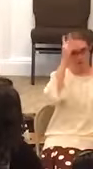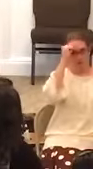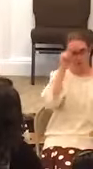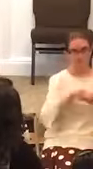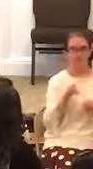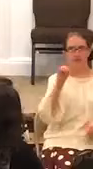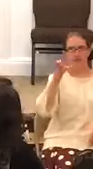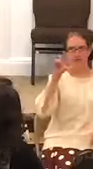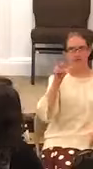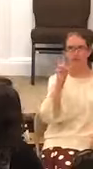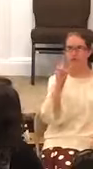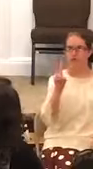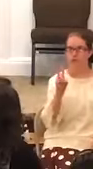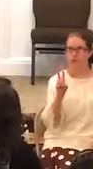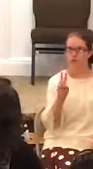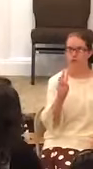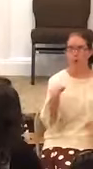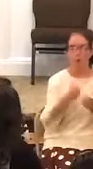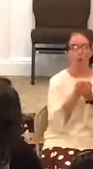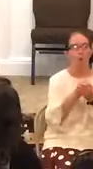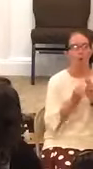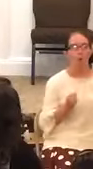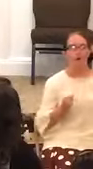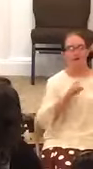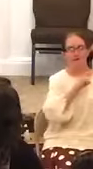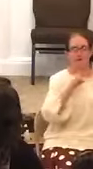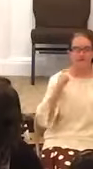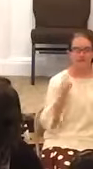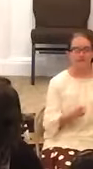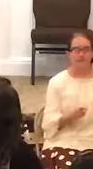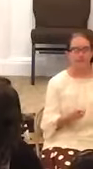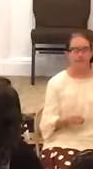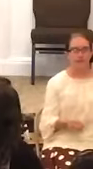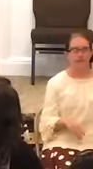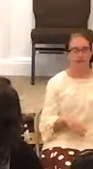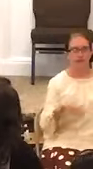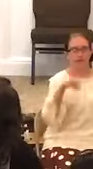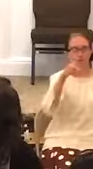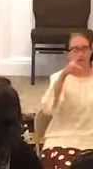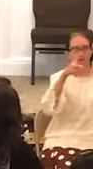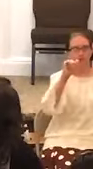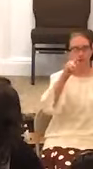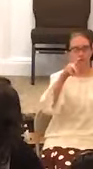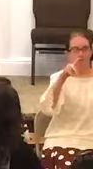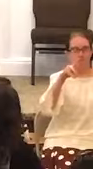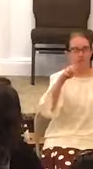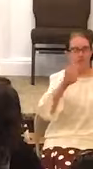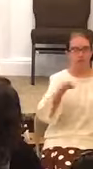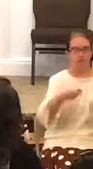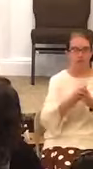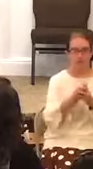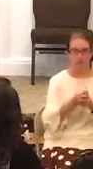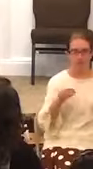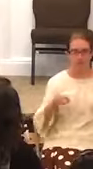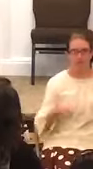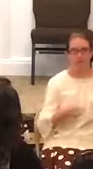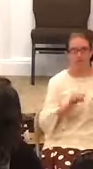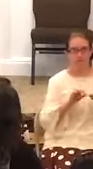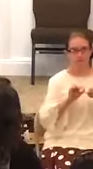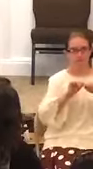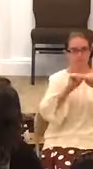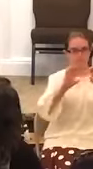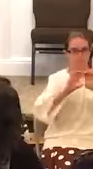I got maybe two refineries in the whole of West Texas. And yet, we pipe this oil from West Texas all the way down to the coast